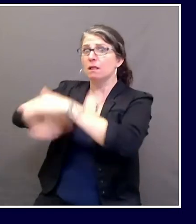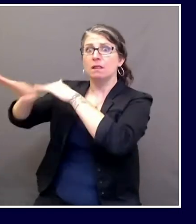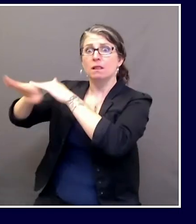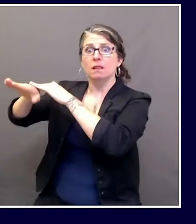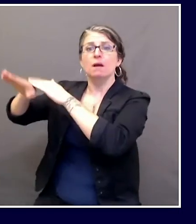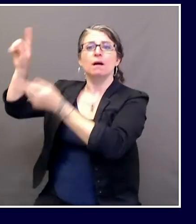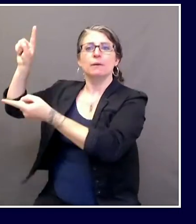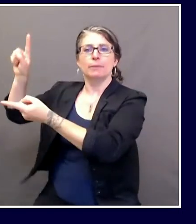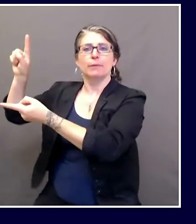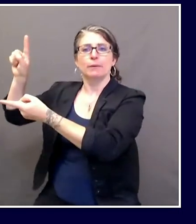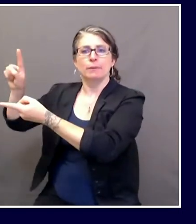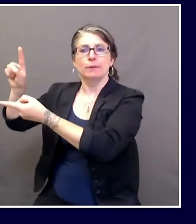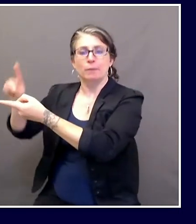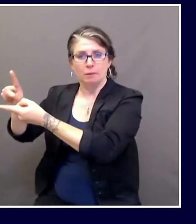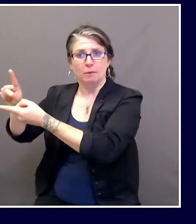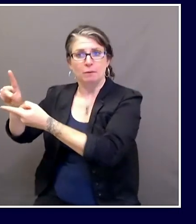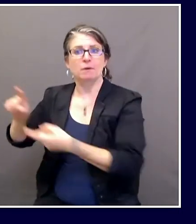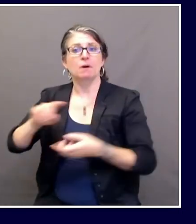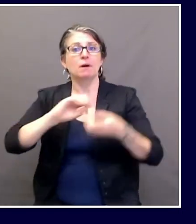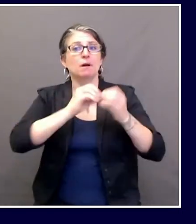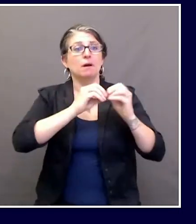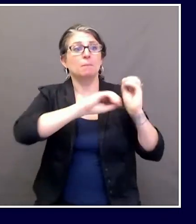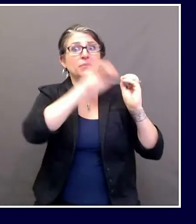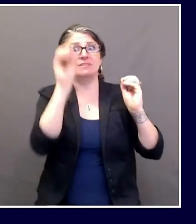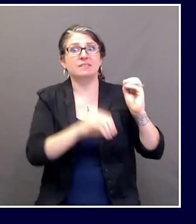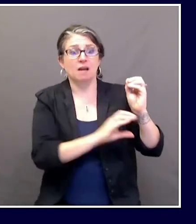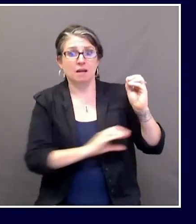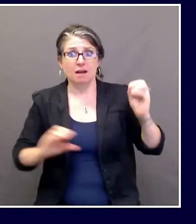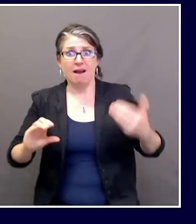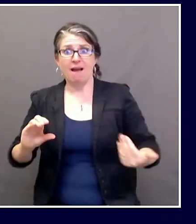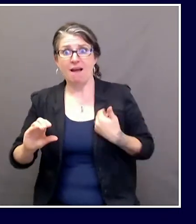trending downward, and we're hoping that it falls even further.